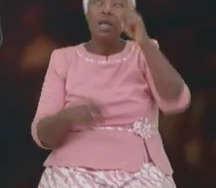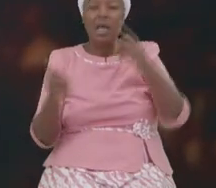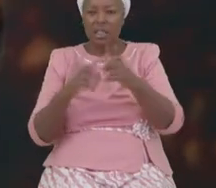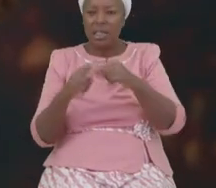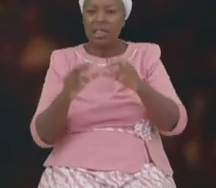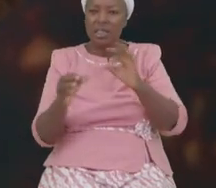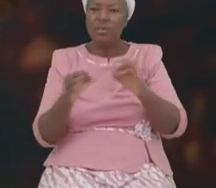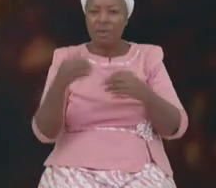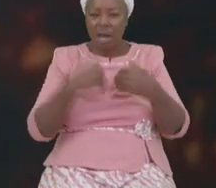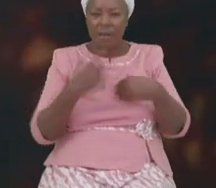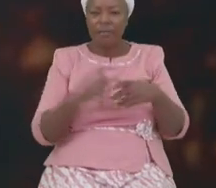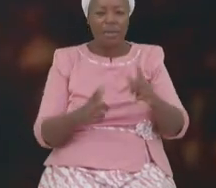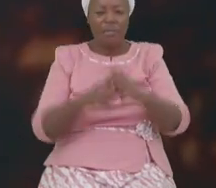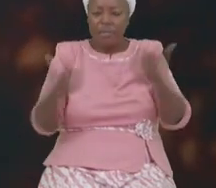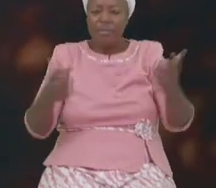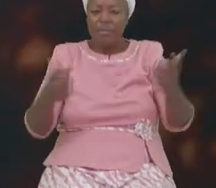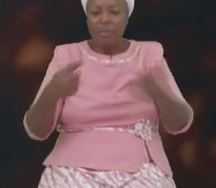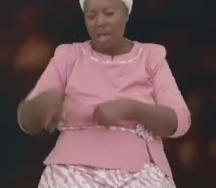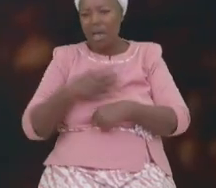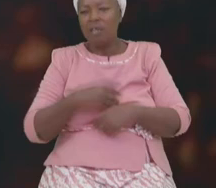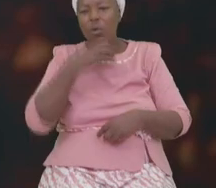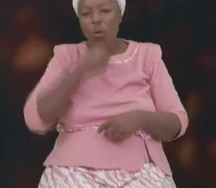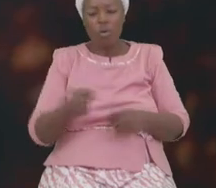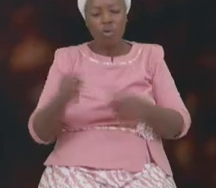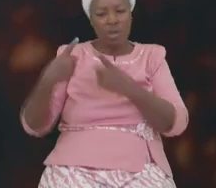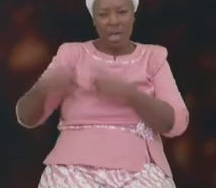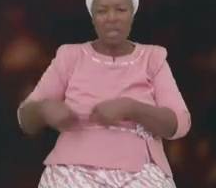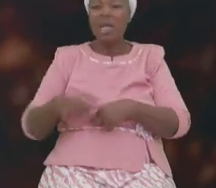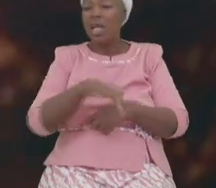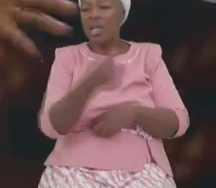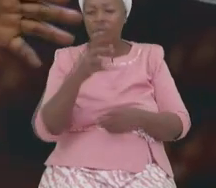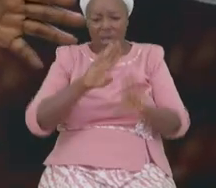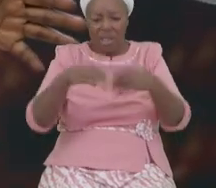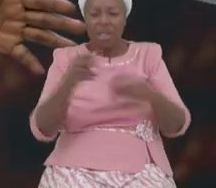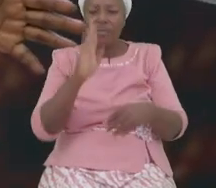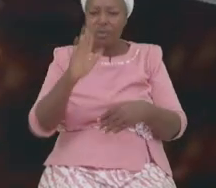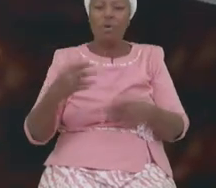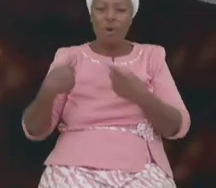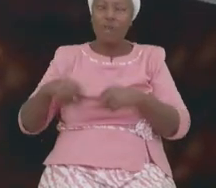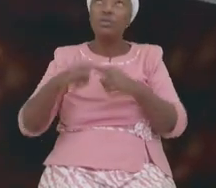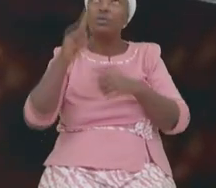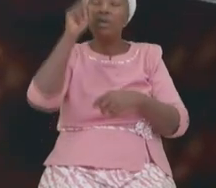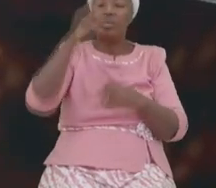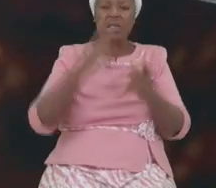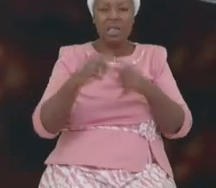an aged heart, give your heart to me. Anyone, if it's a female heart,